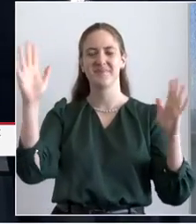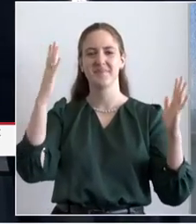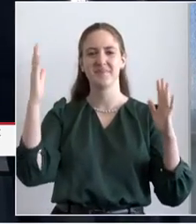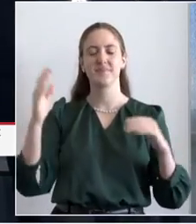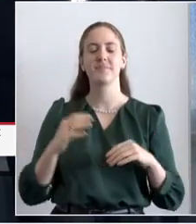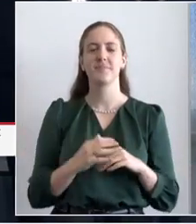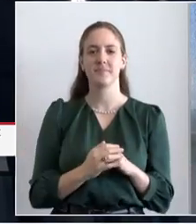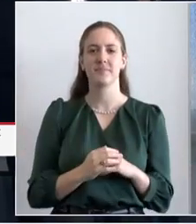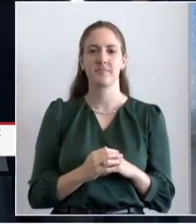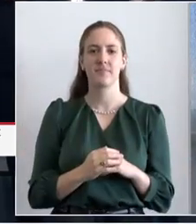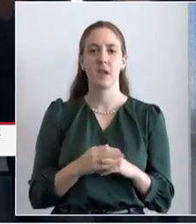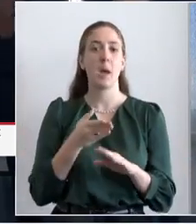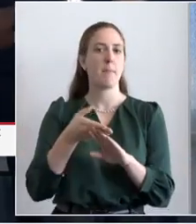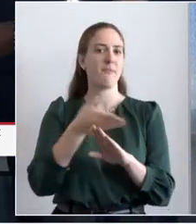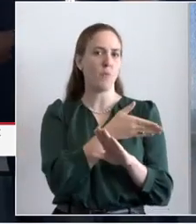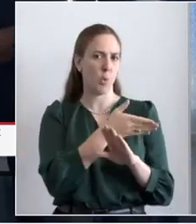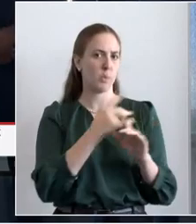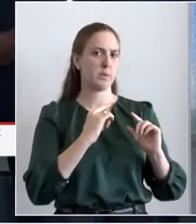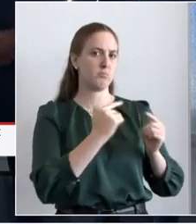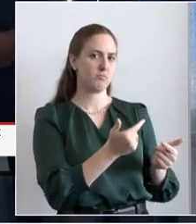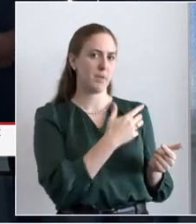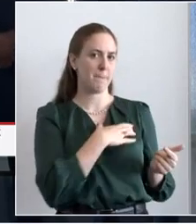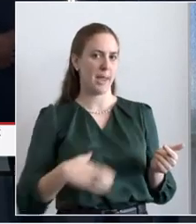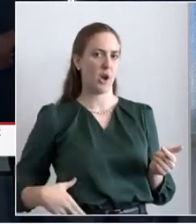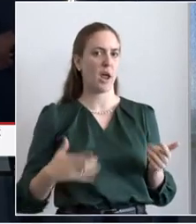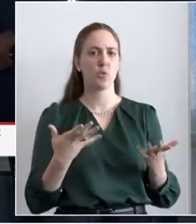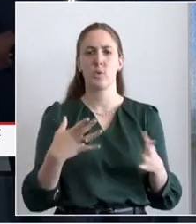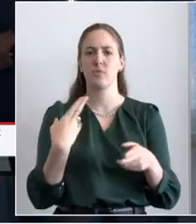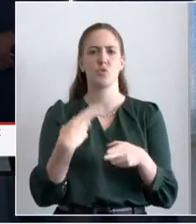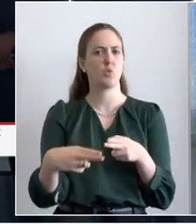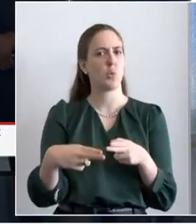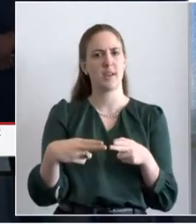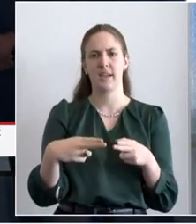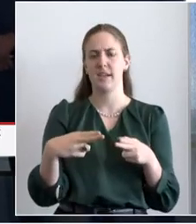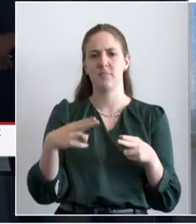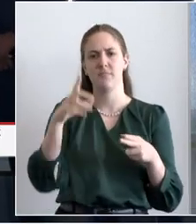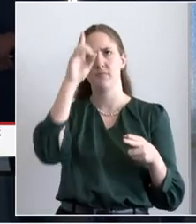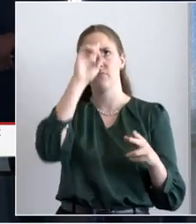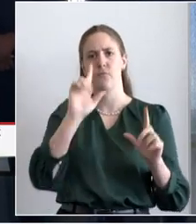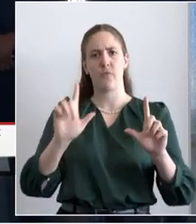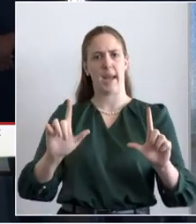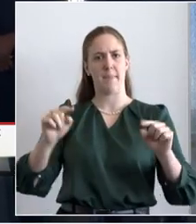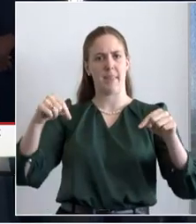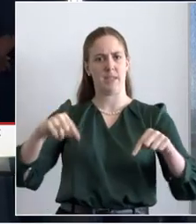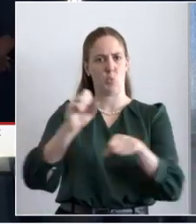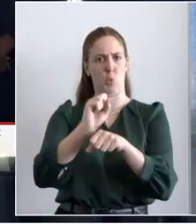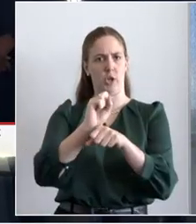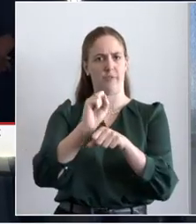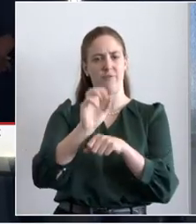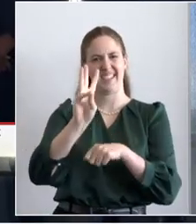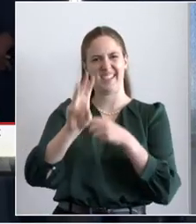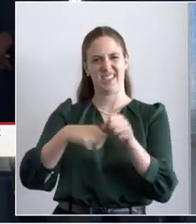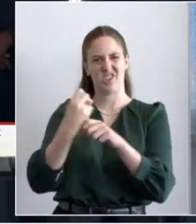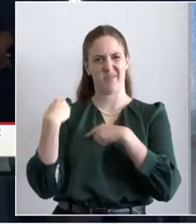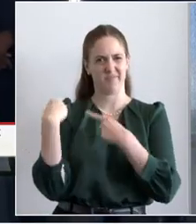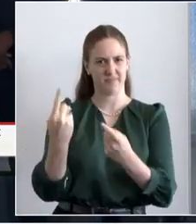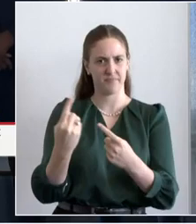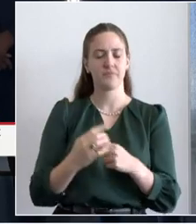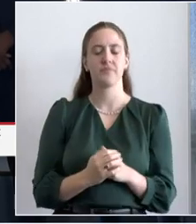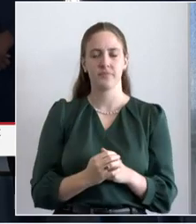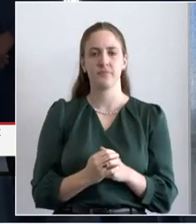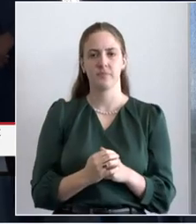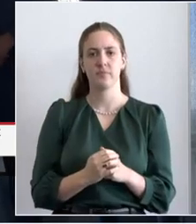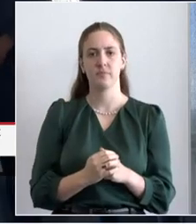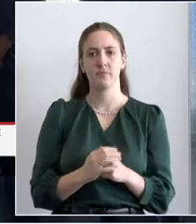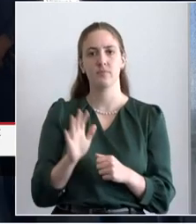Before we hear from the mayor, I'd just like to briefly frame this work that we've been doing for the last 6 years. 6 or